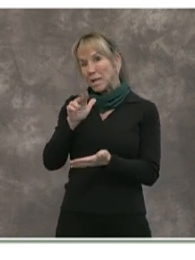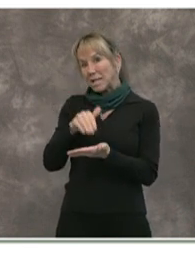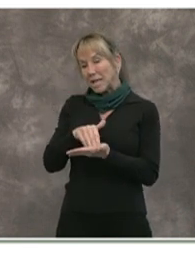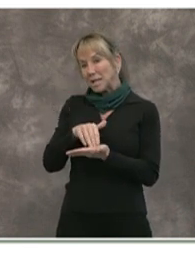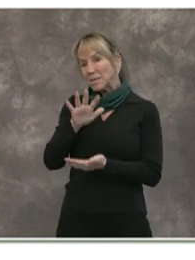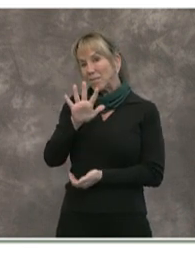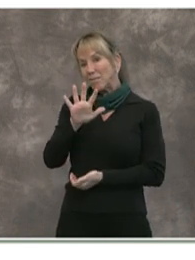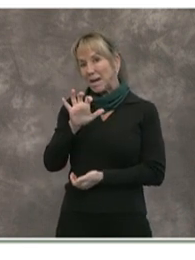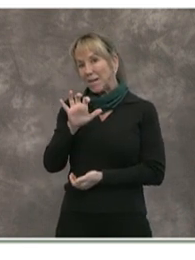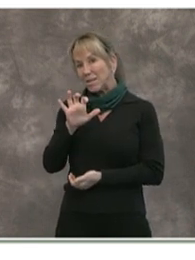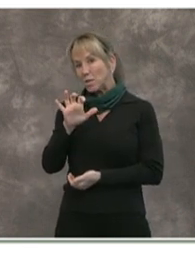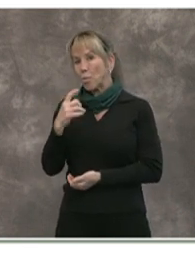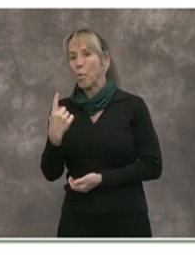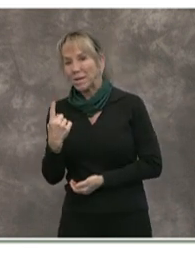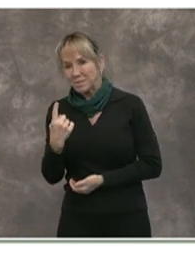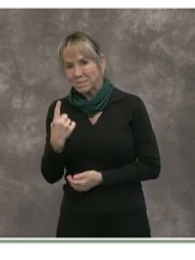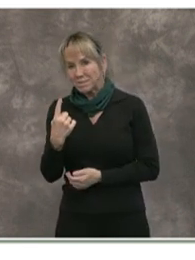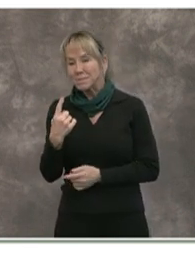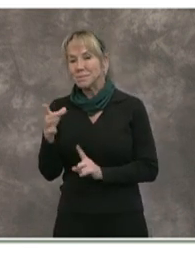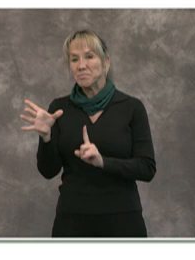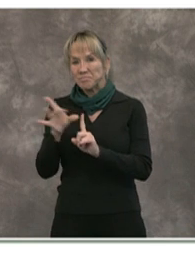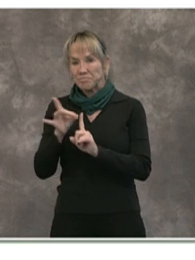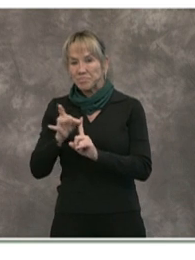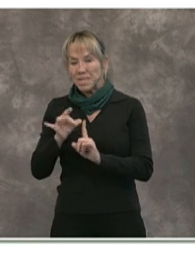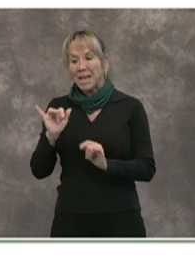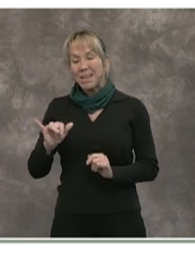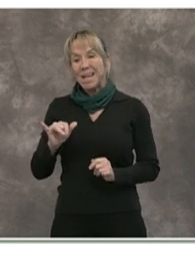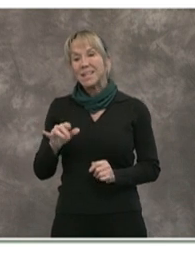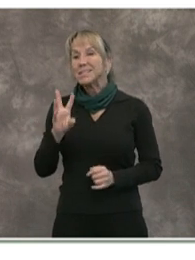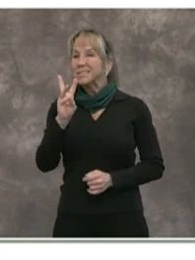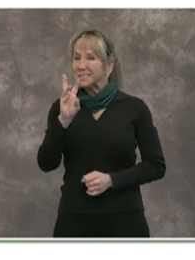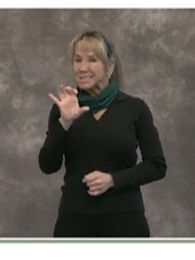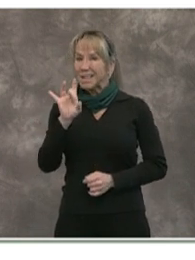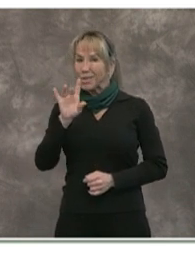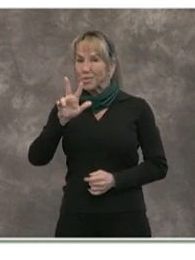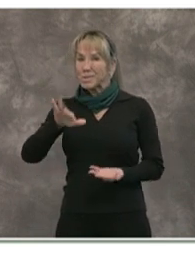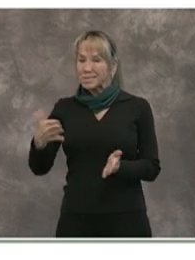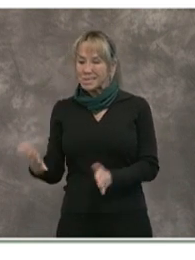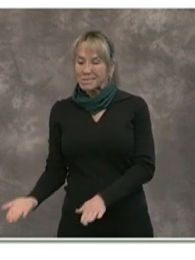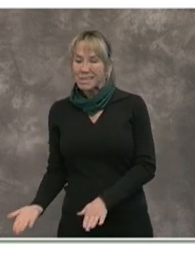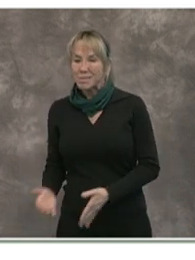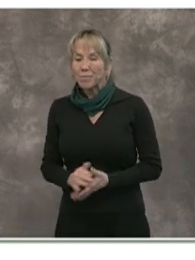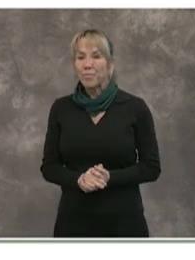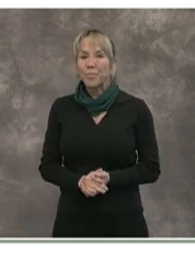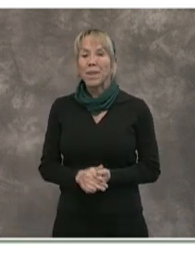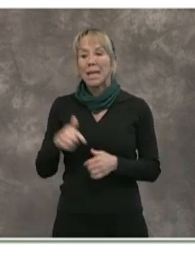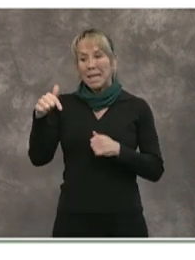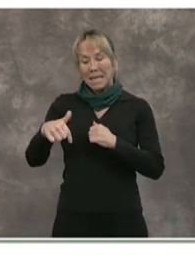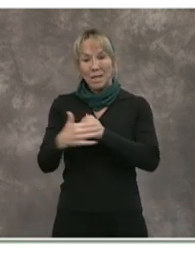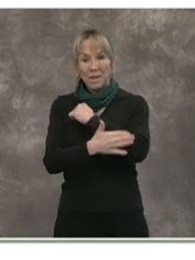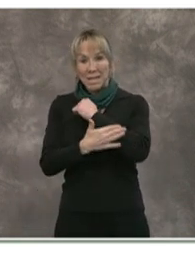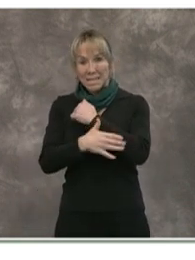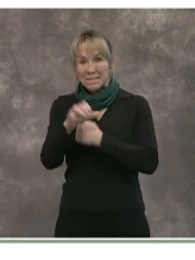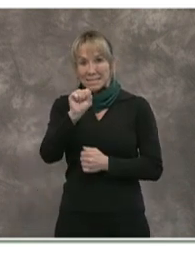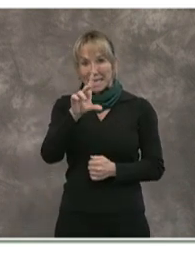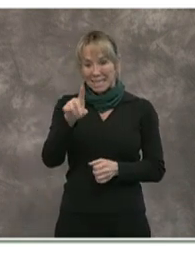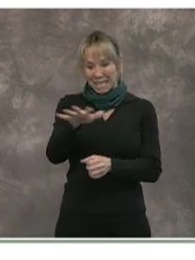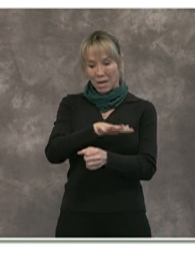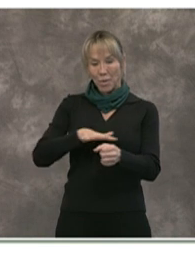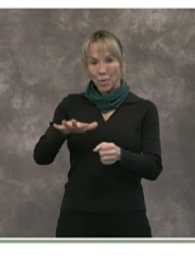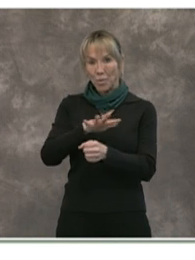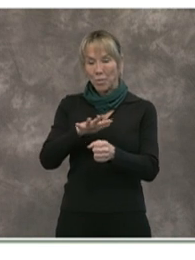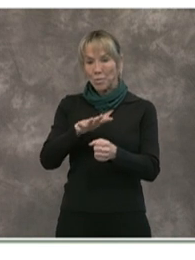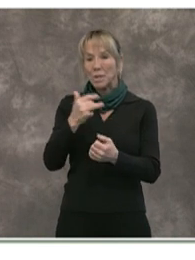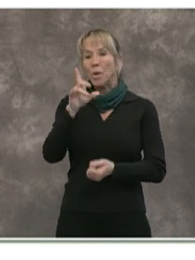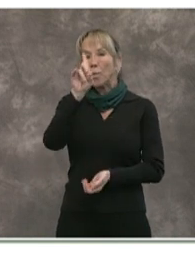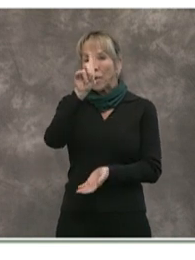23,501 positive cases, which includes 683 deaths. And today, the County of San Diego is